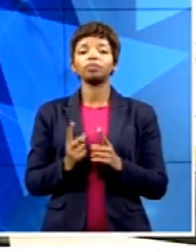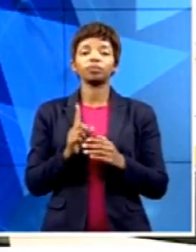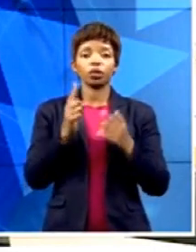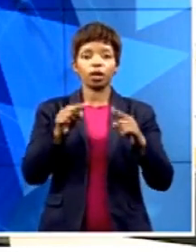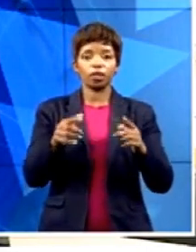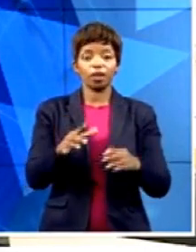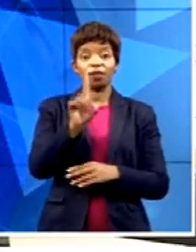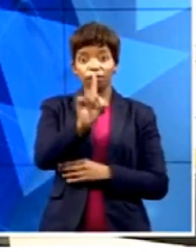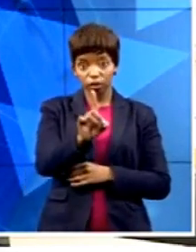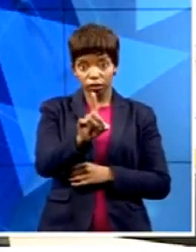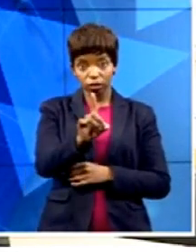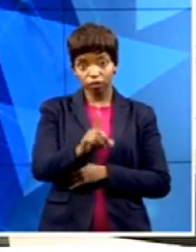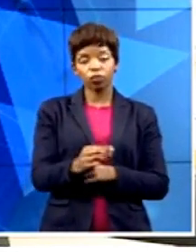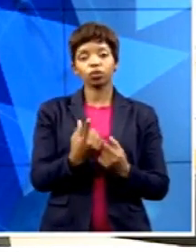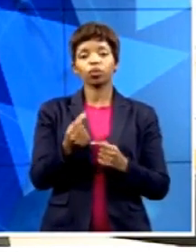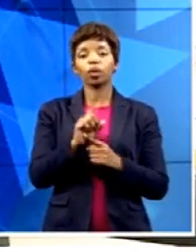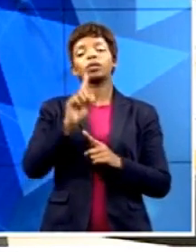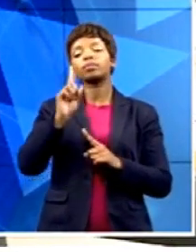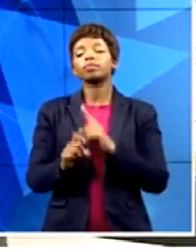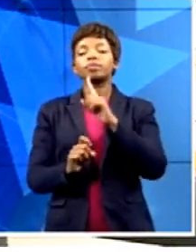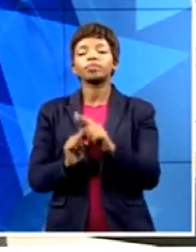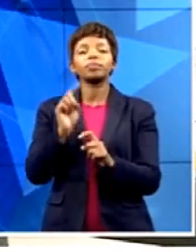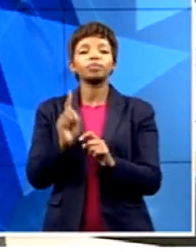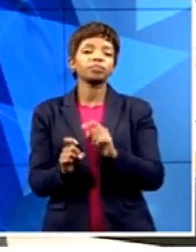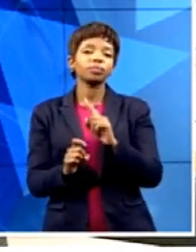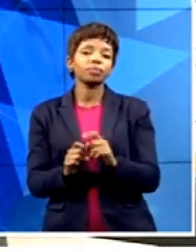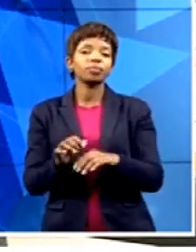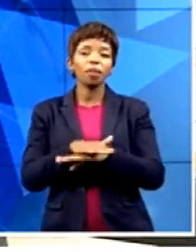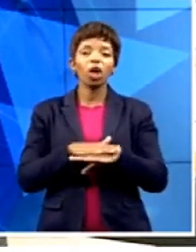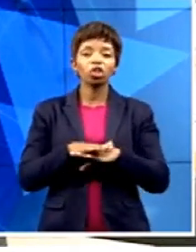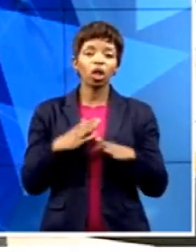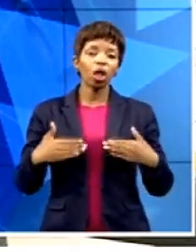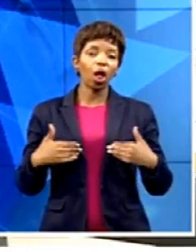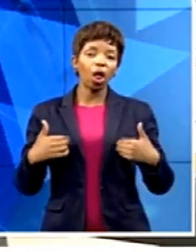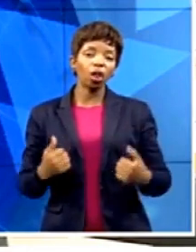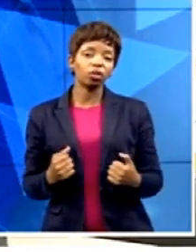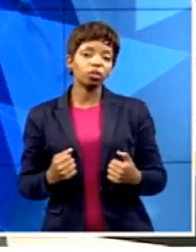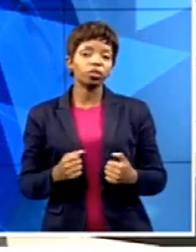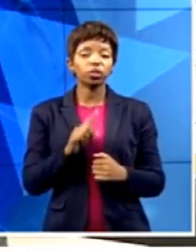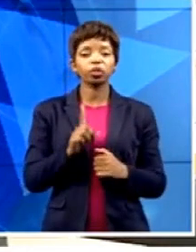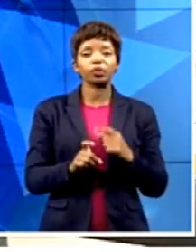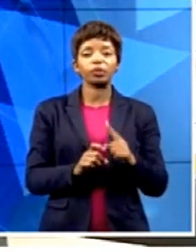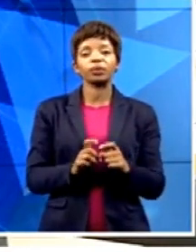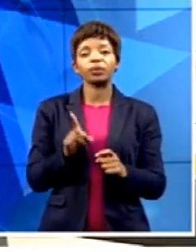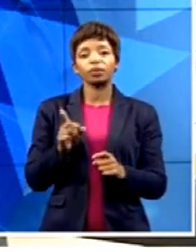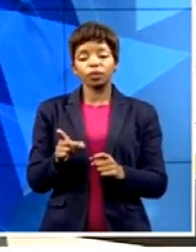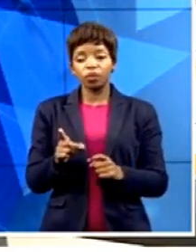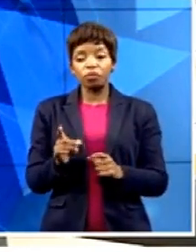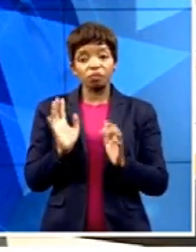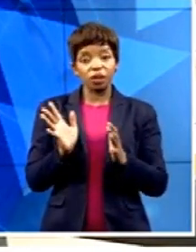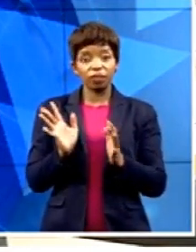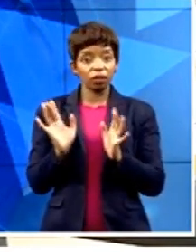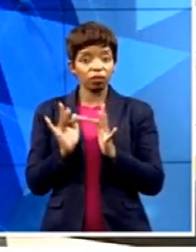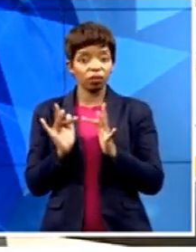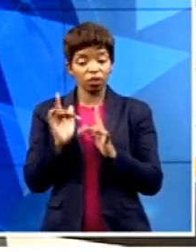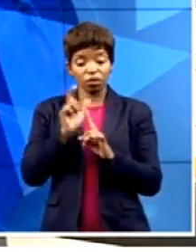where your basic health questions will be answered, whether or not you were exposed to someone who is COVID-19 positive, what